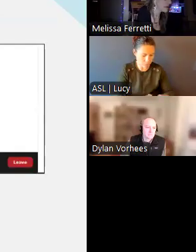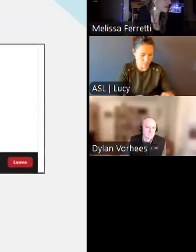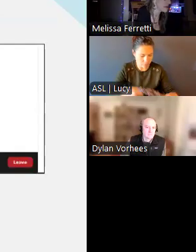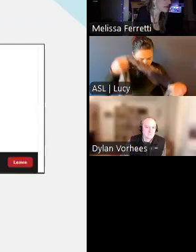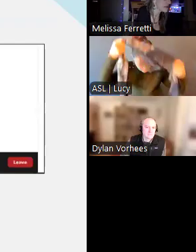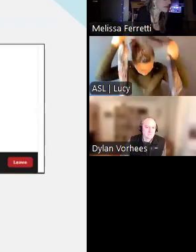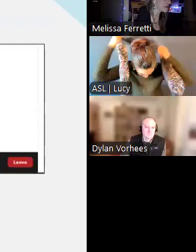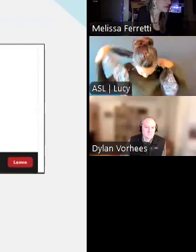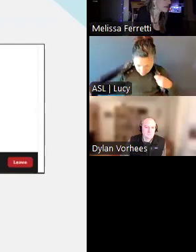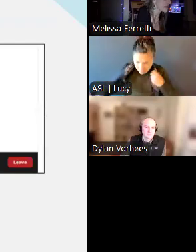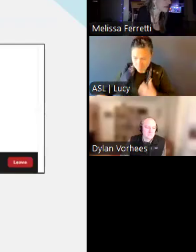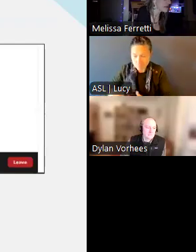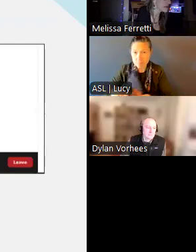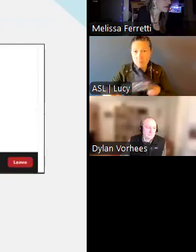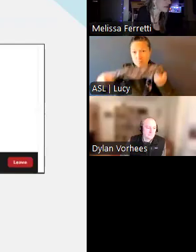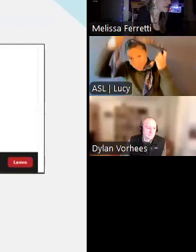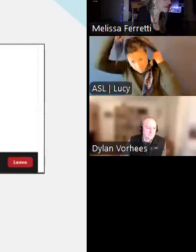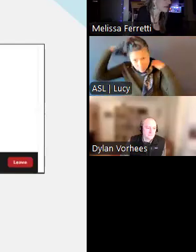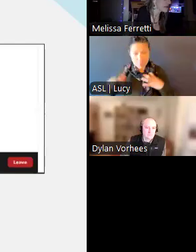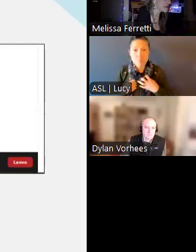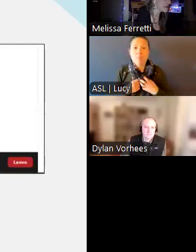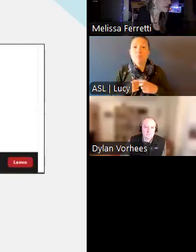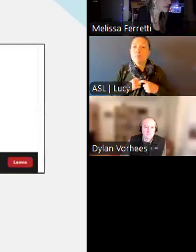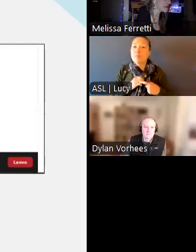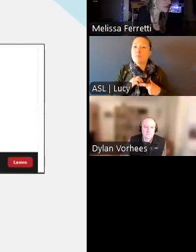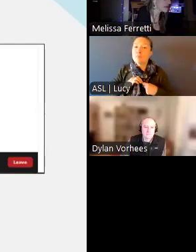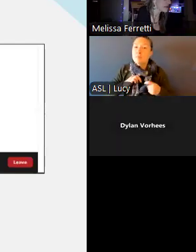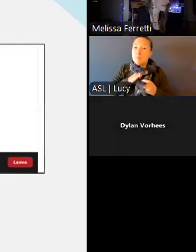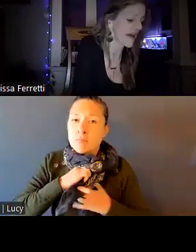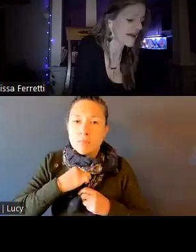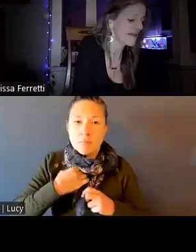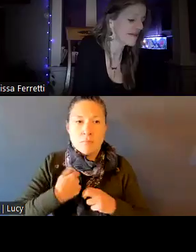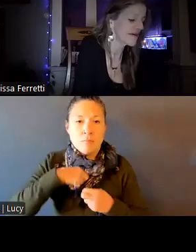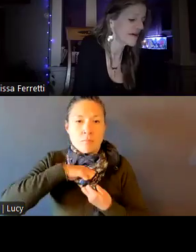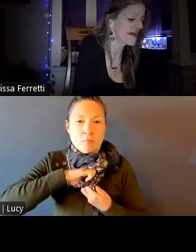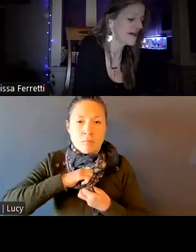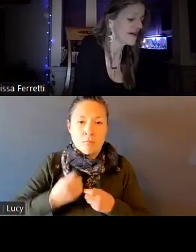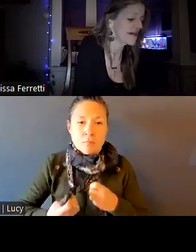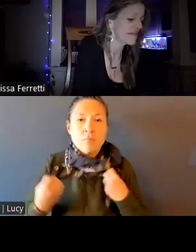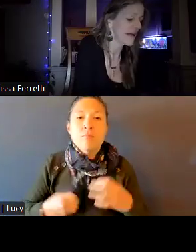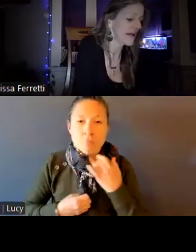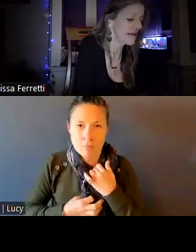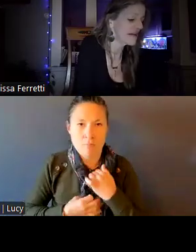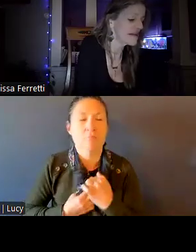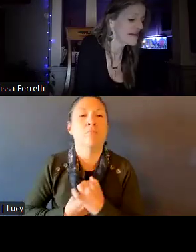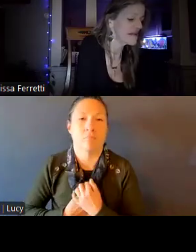For the ASL, I'll plan on spotlighting yourselves when you switch.